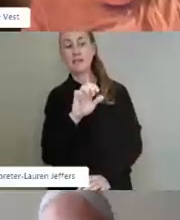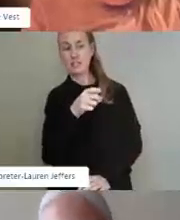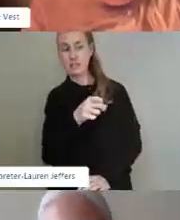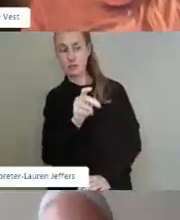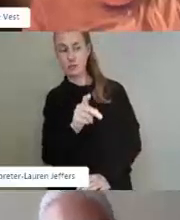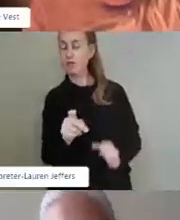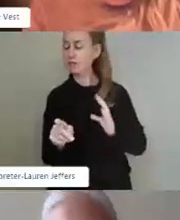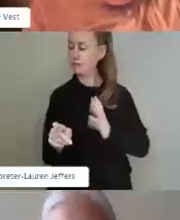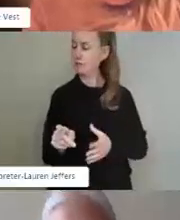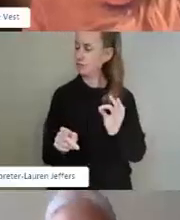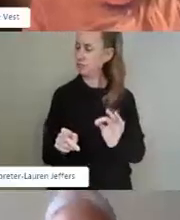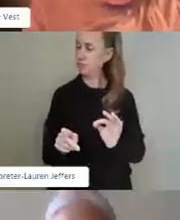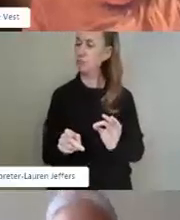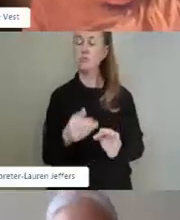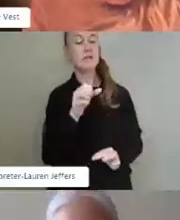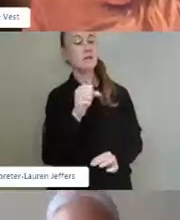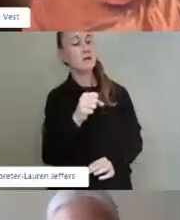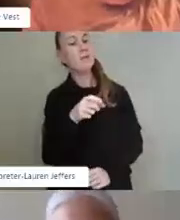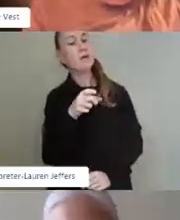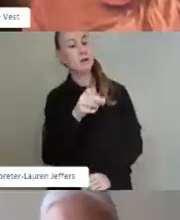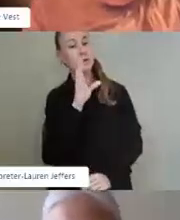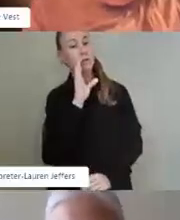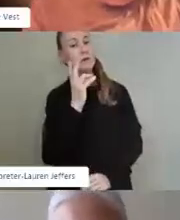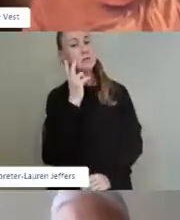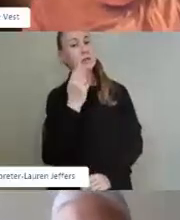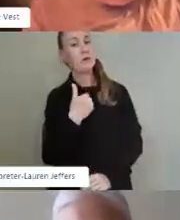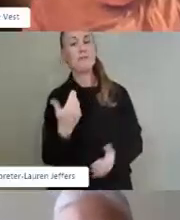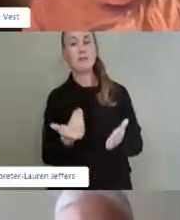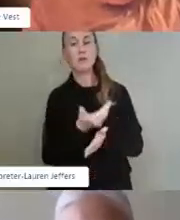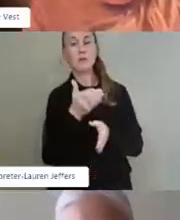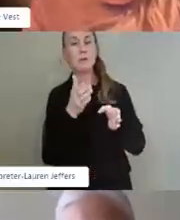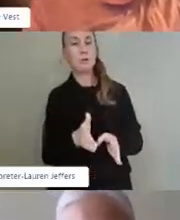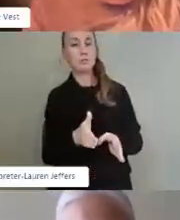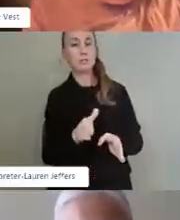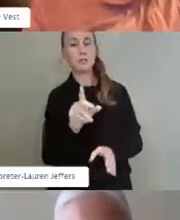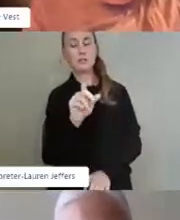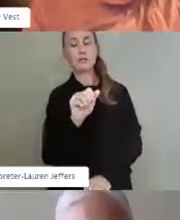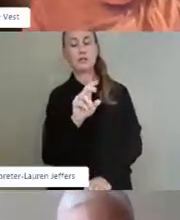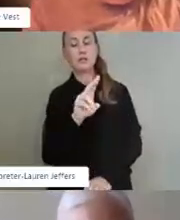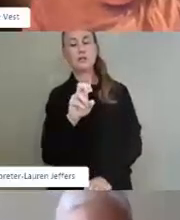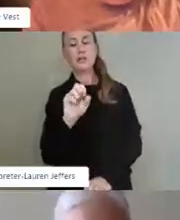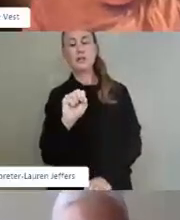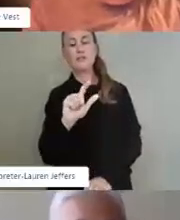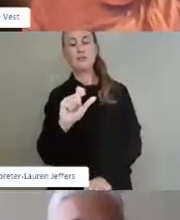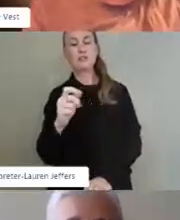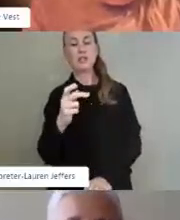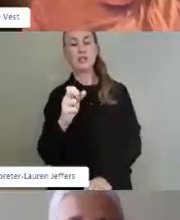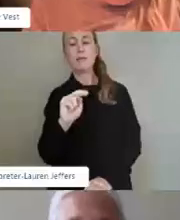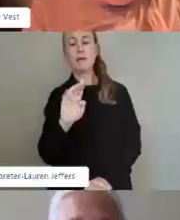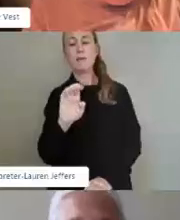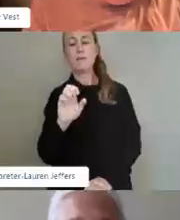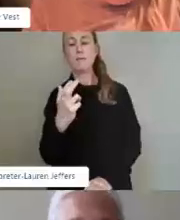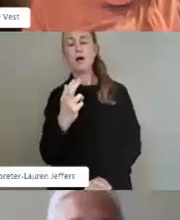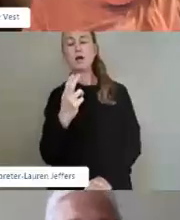fine. Thank you. Yep. And so you guys will see we have a new attendee today. Dave Schleppenbach was recently appointed by